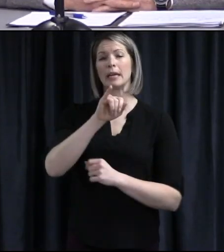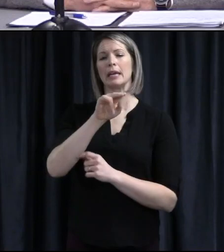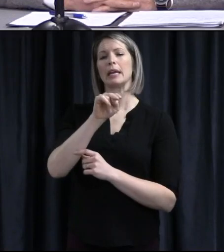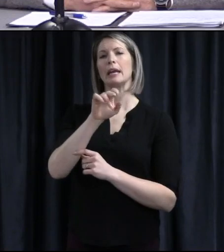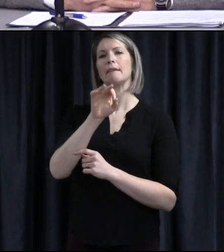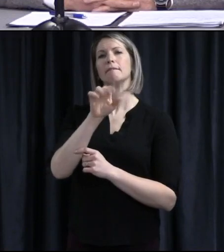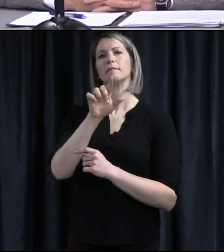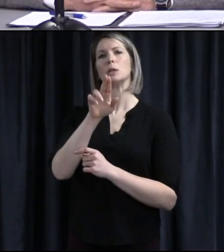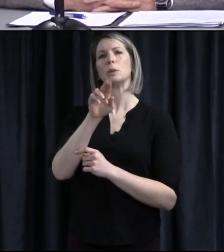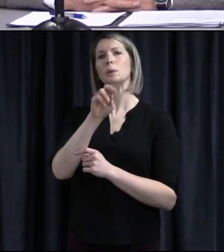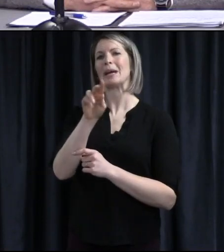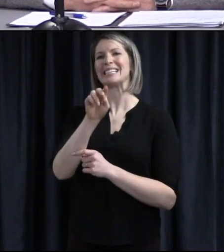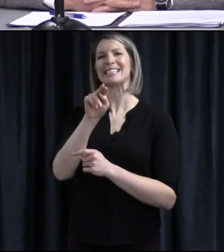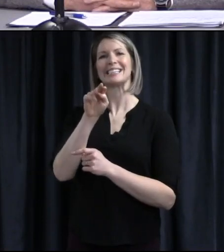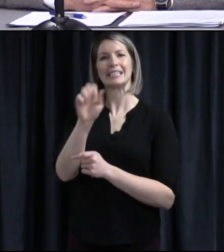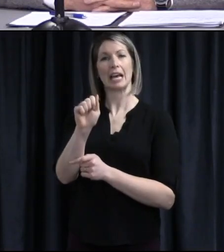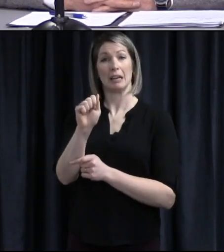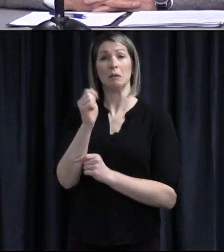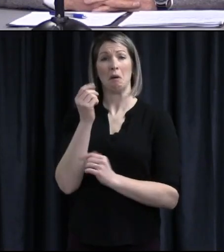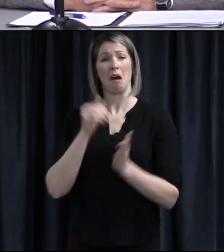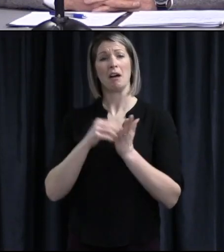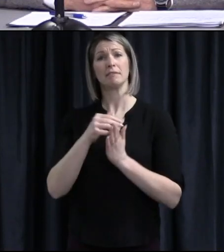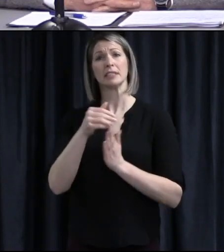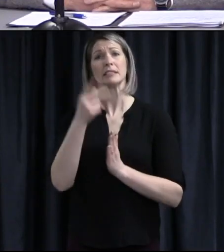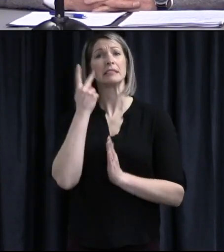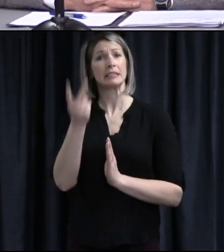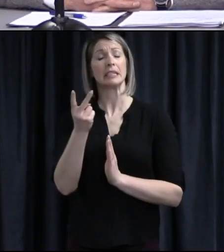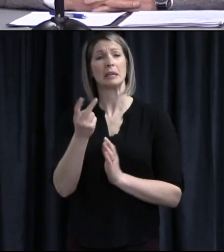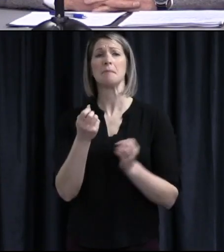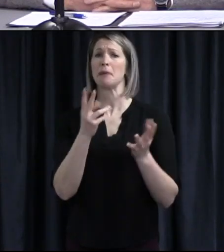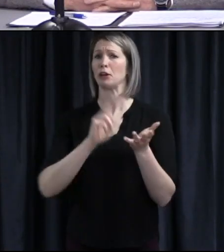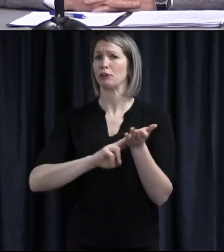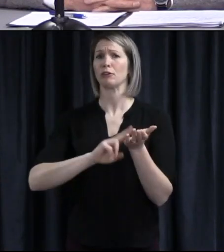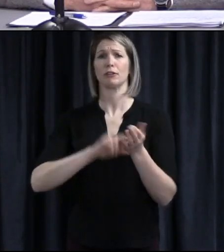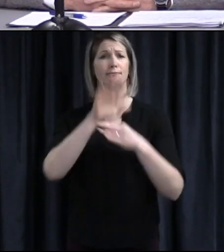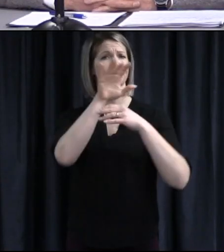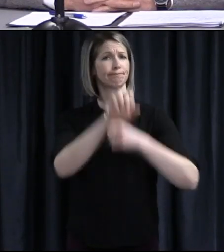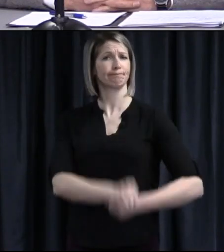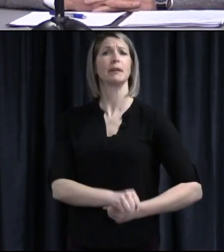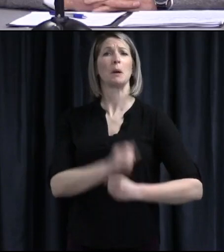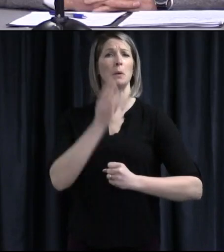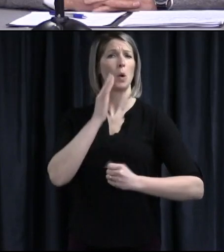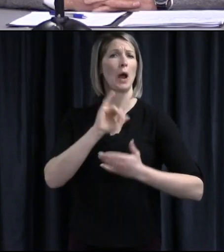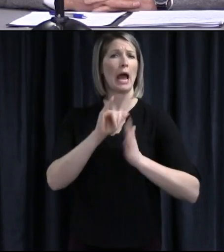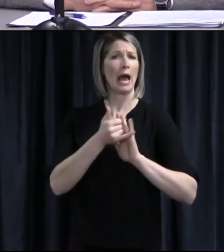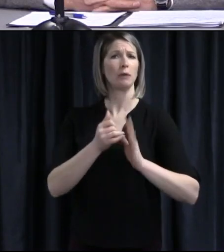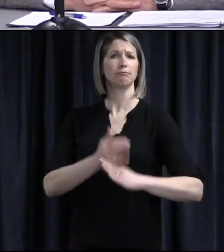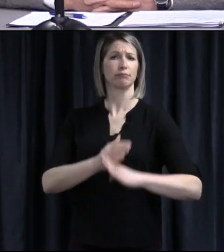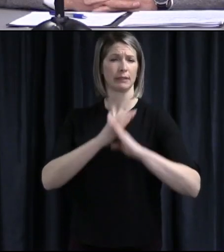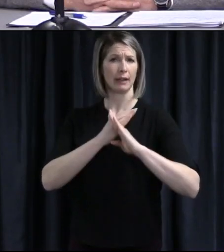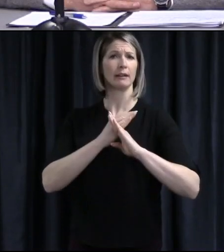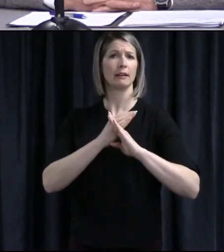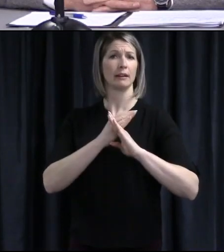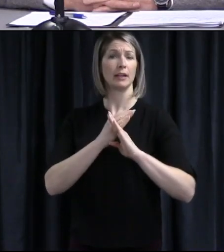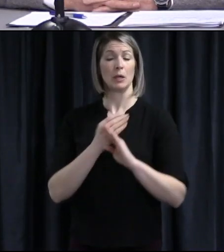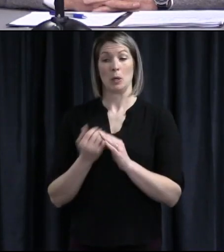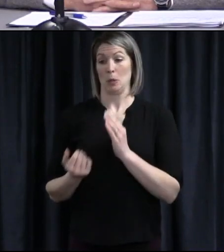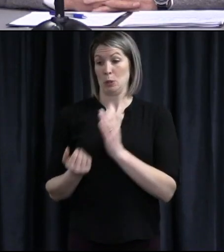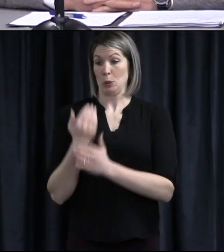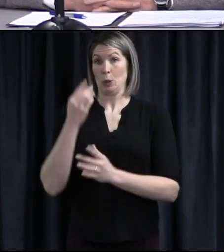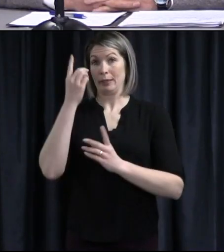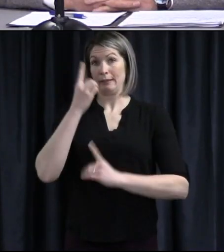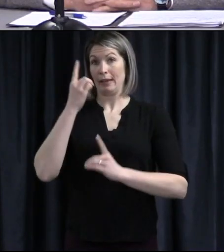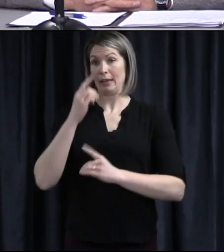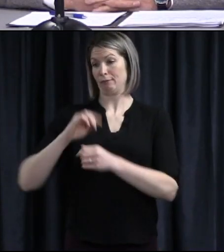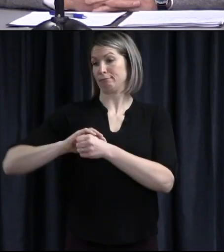common in this province. The difference being that COVID does not have a vaccine. So I think the